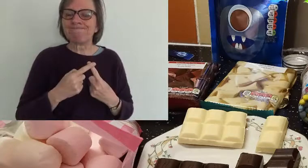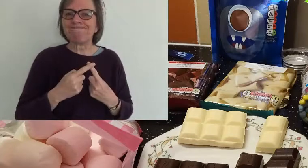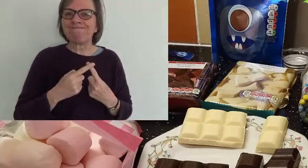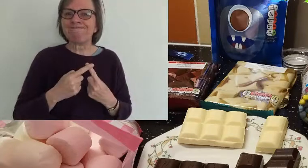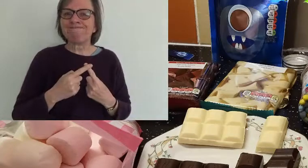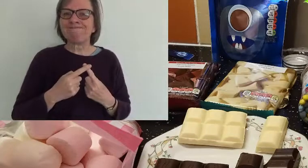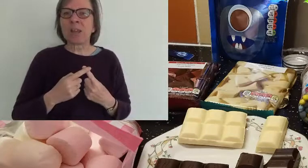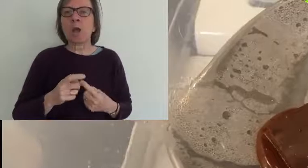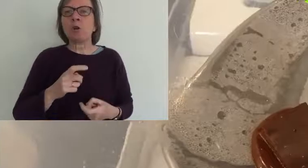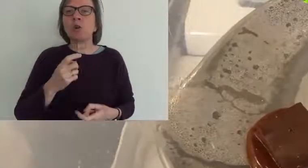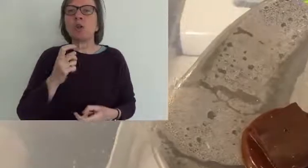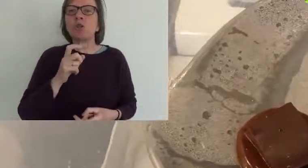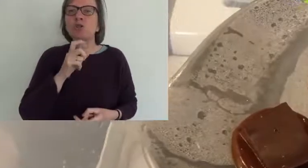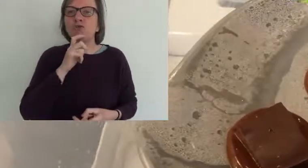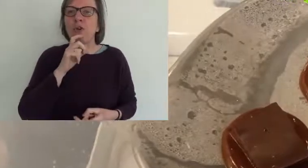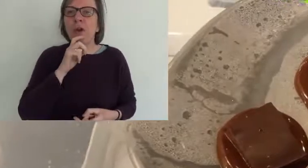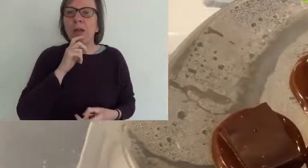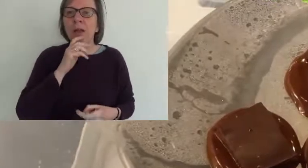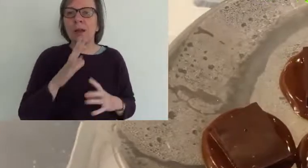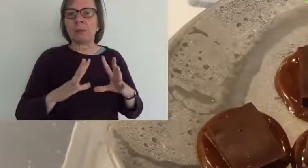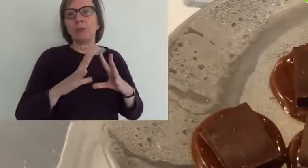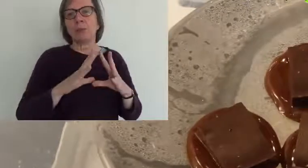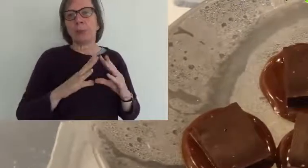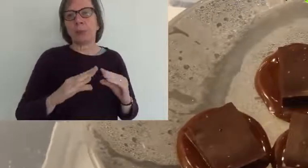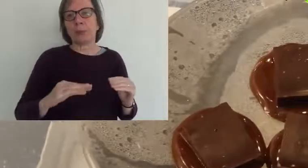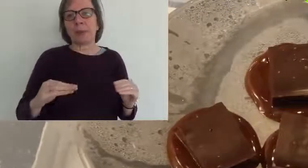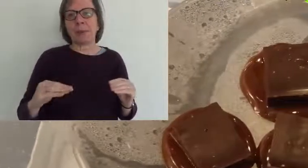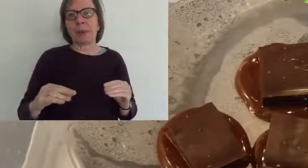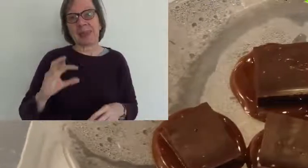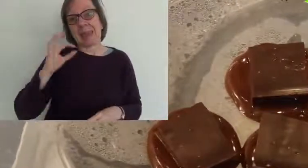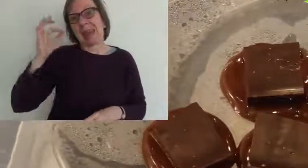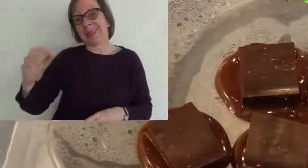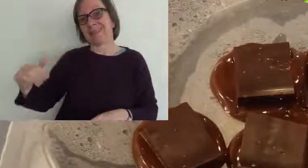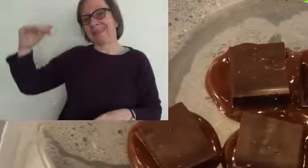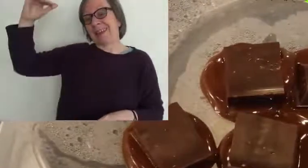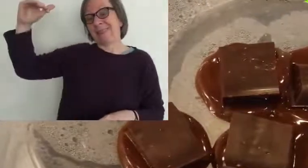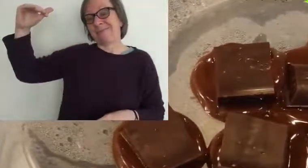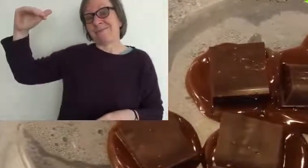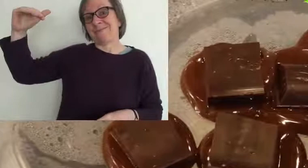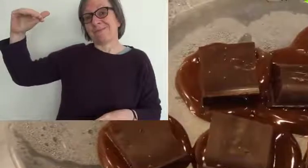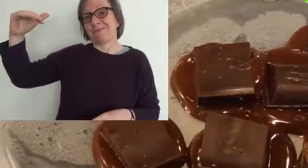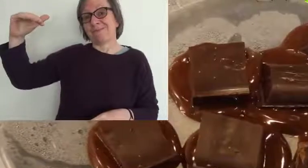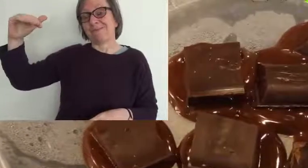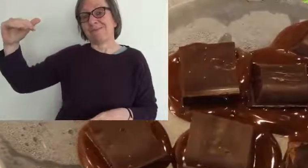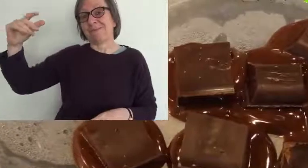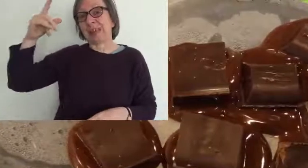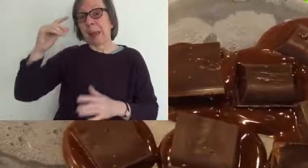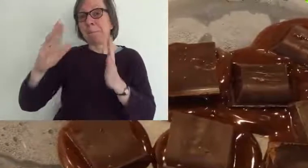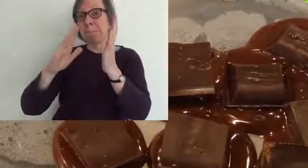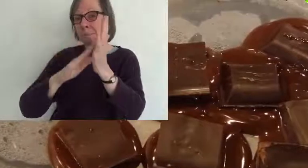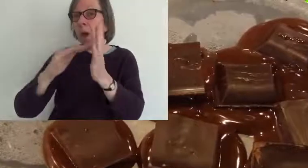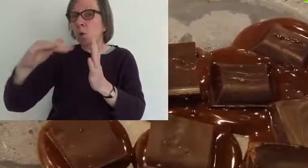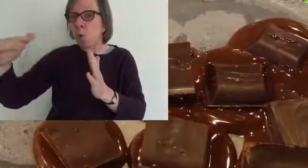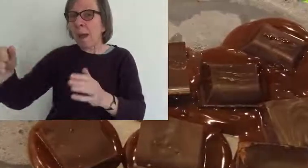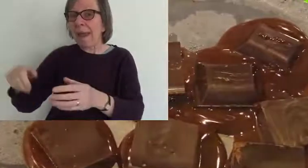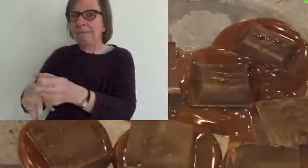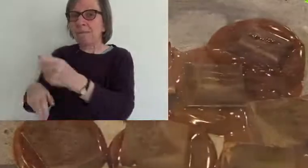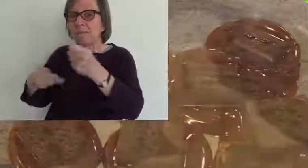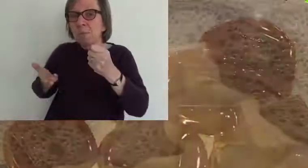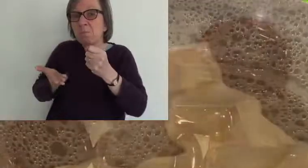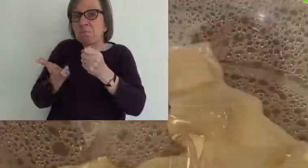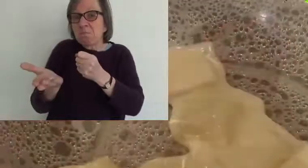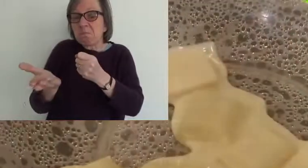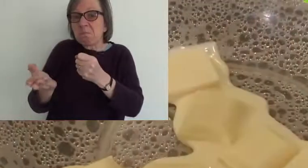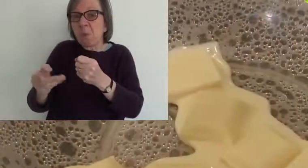first thing you need to do is to melt the chocolate. You'll need a grown-up to help you with that. You can melt it in the microwave if you want